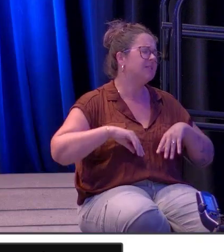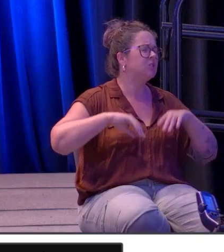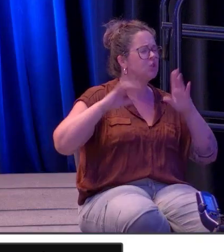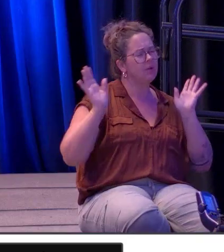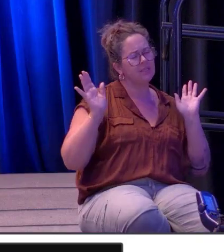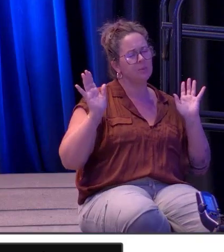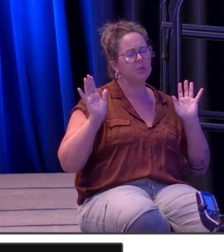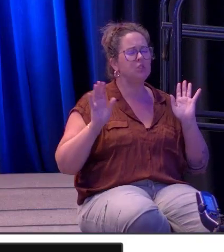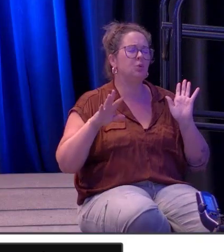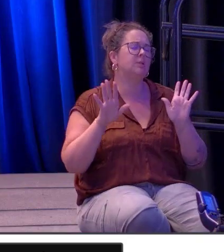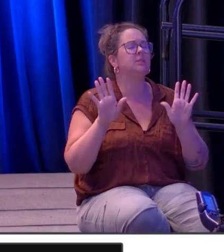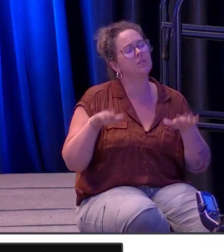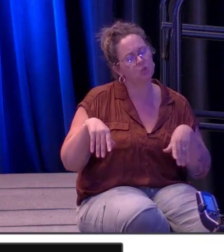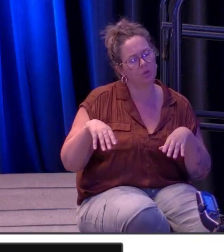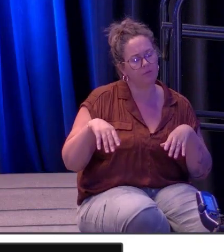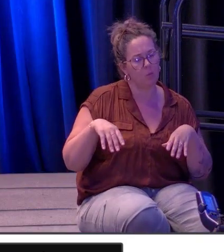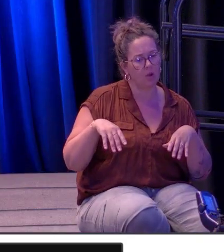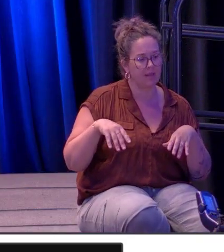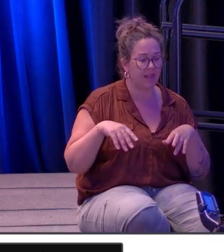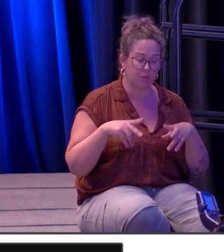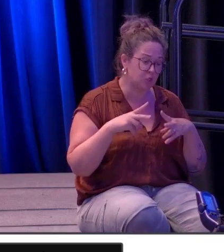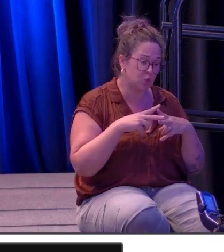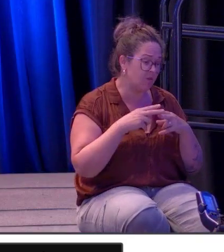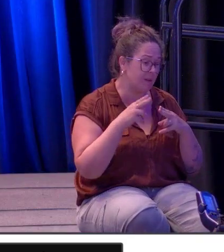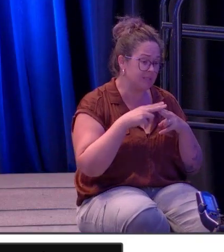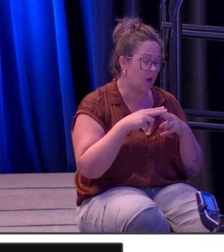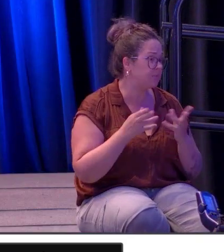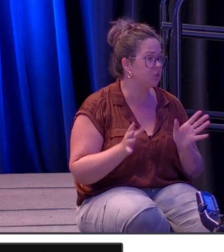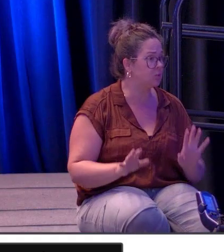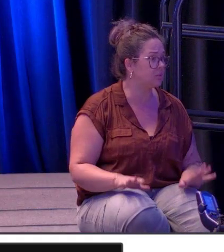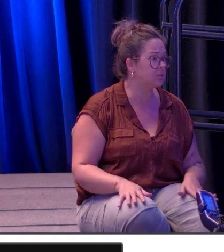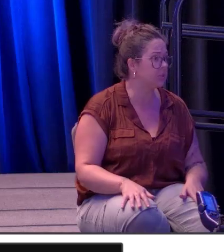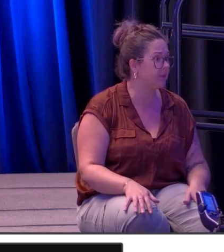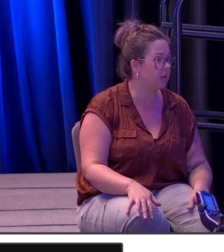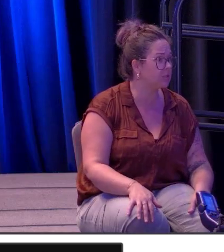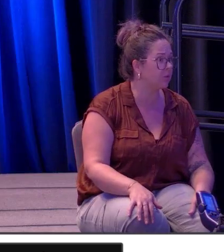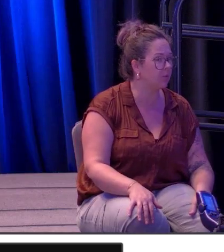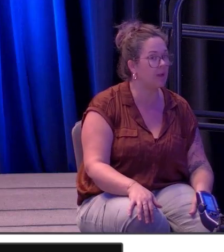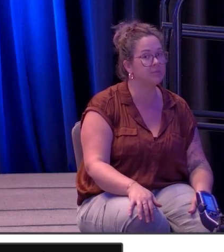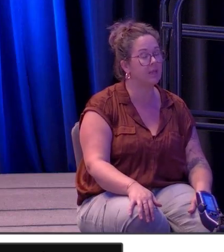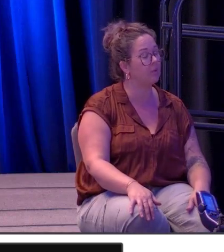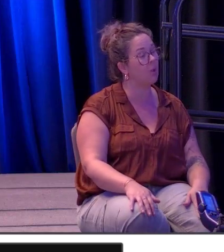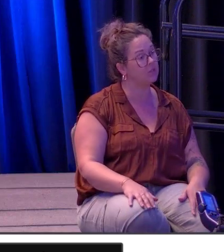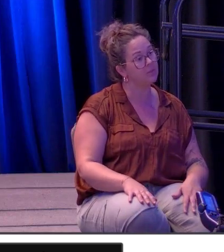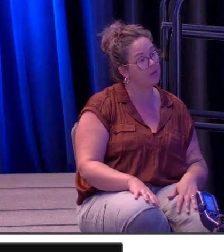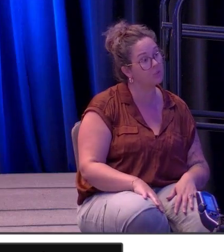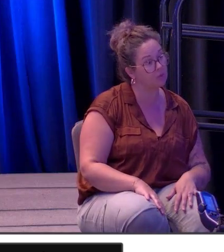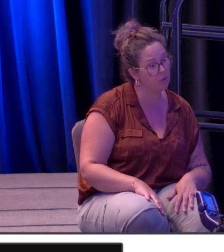Like, what's something that they're interested in and having that as an incorporation.